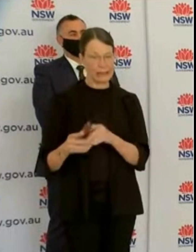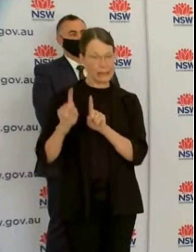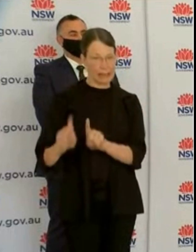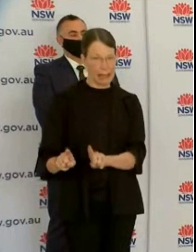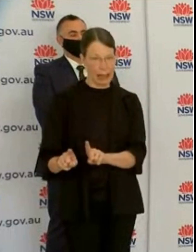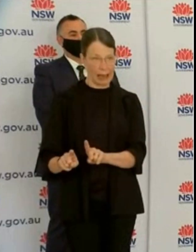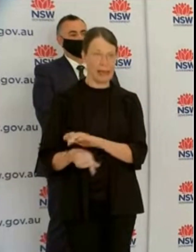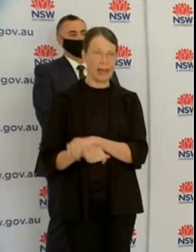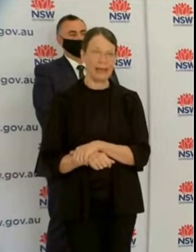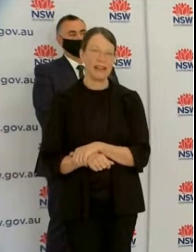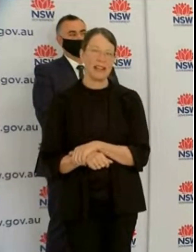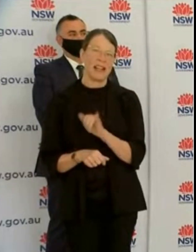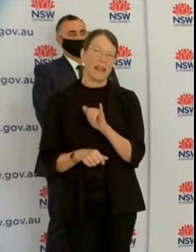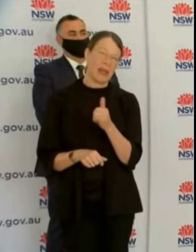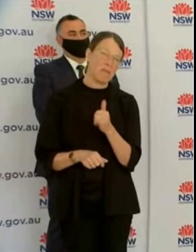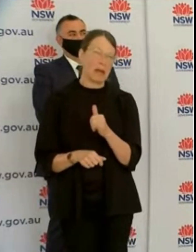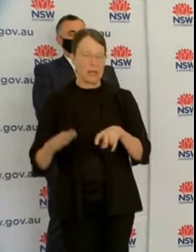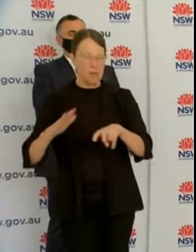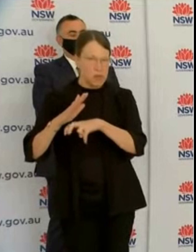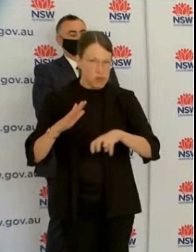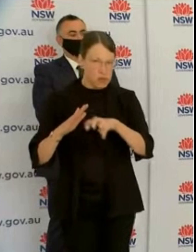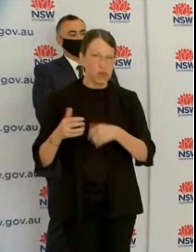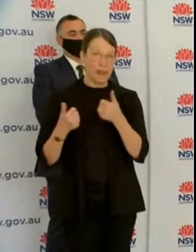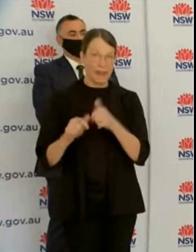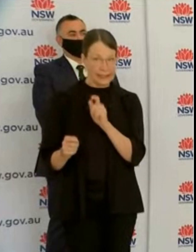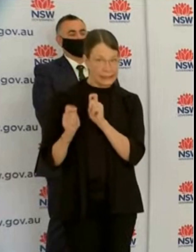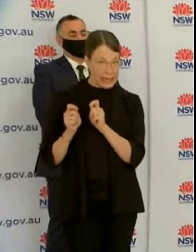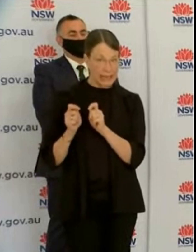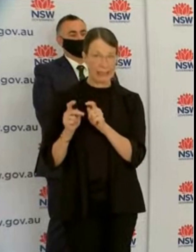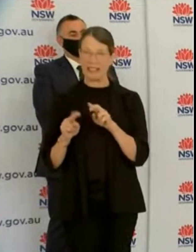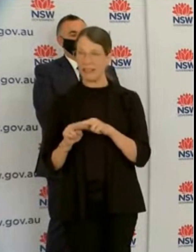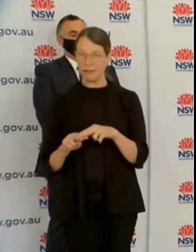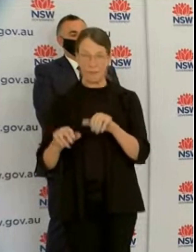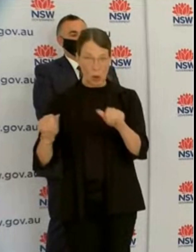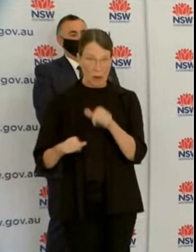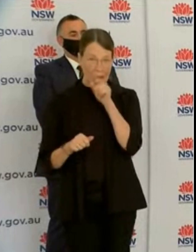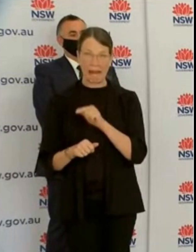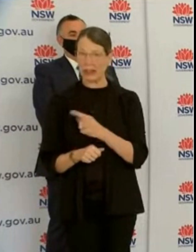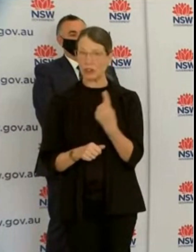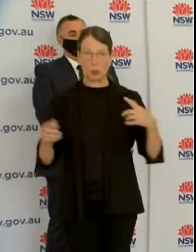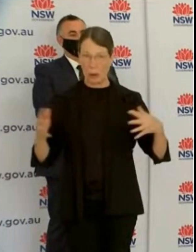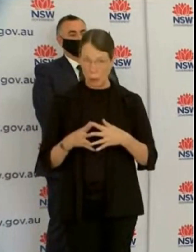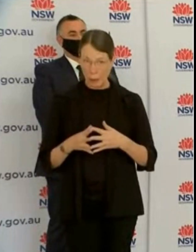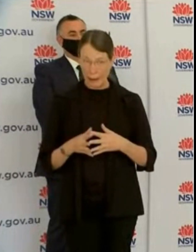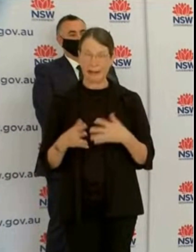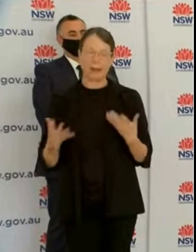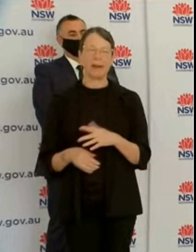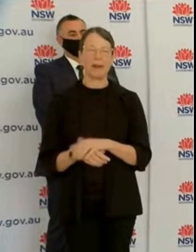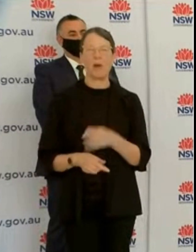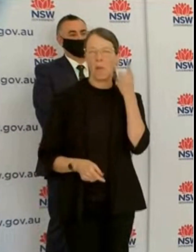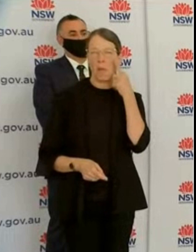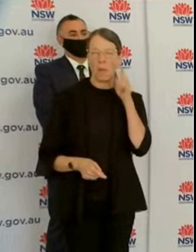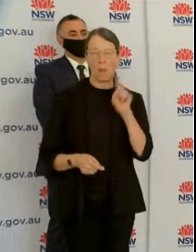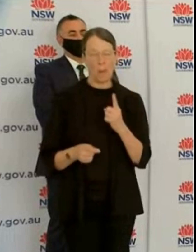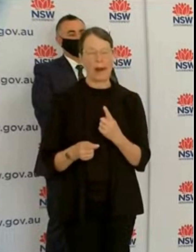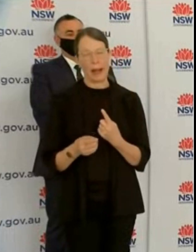quick test, and if it's negative there might be a shorter time period if they're double dosed. But in any event, we're relying on the health advice to help us guide